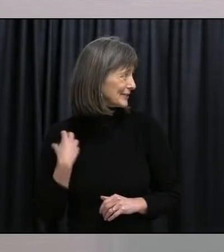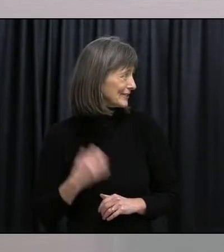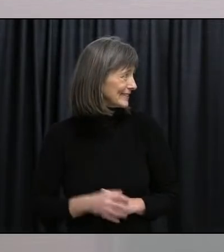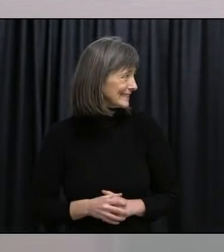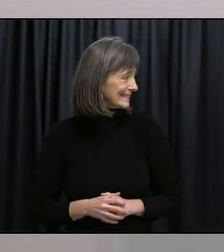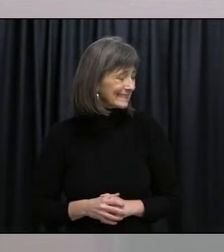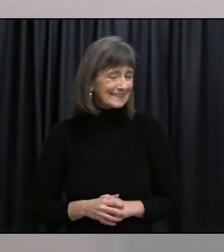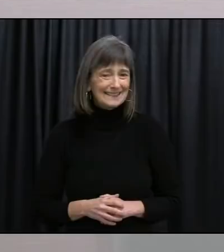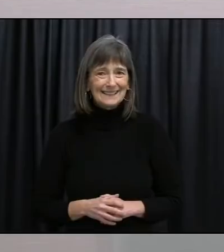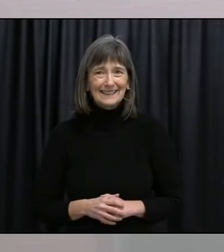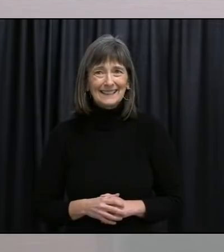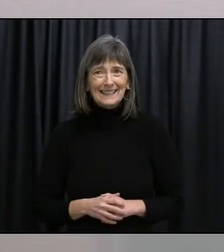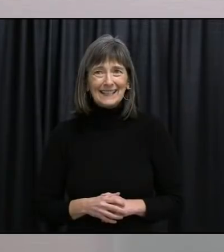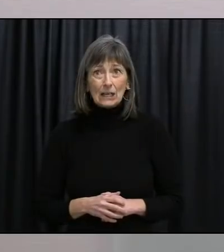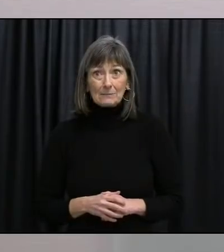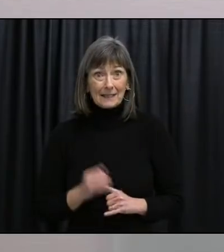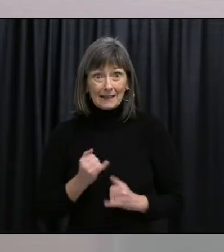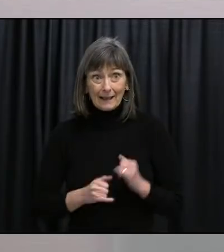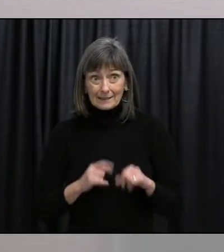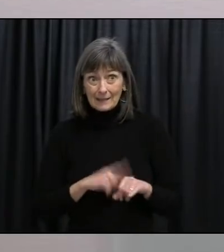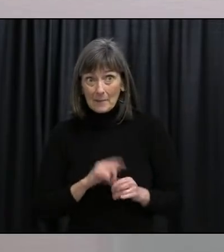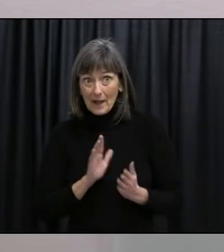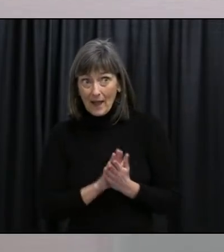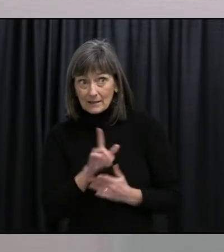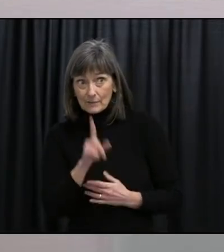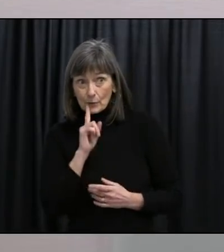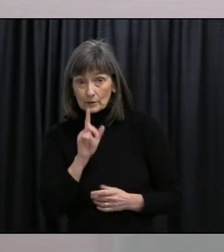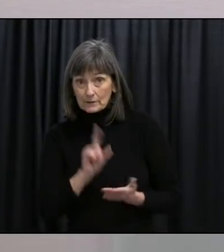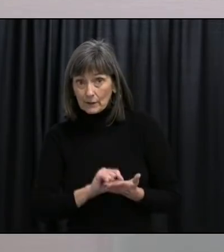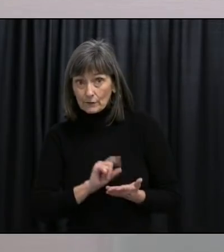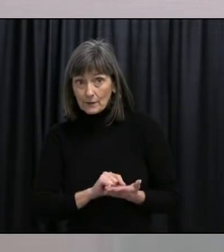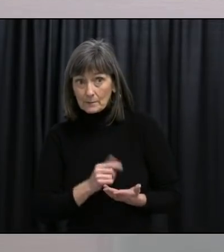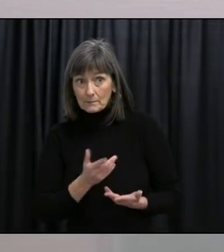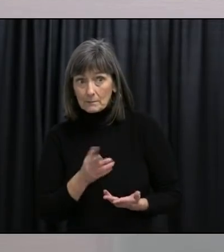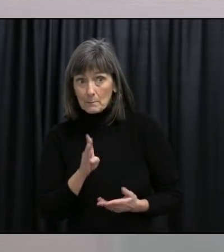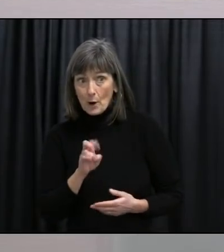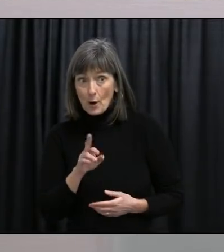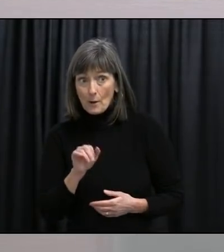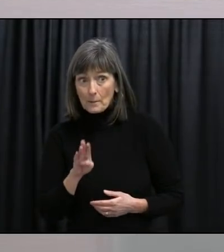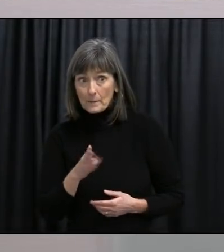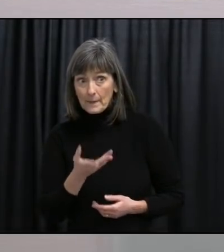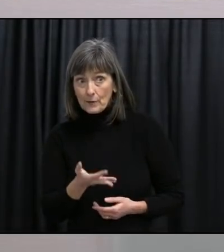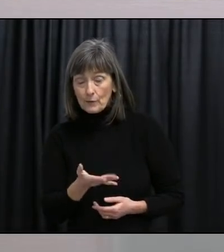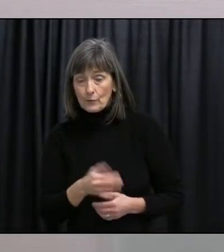Last call for Barb, and then we'll move on and come back to her. Barb, are you there?